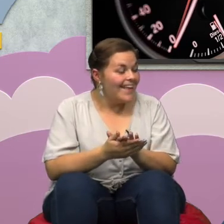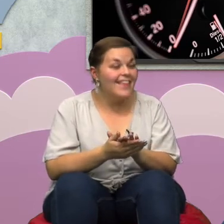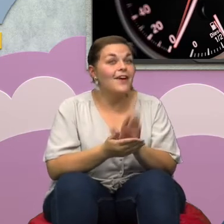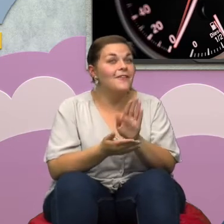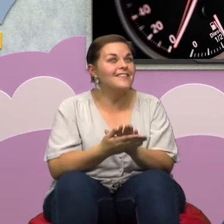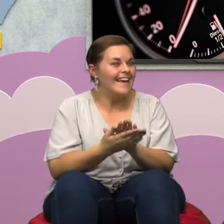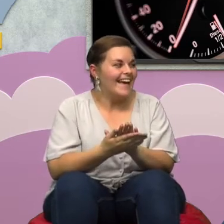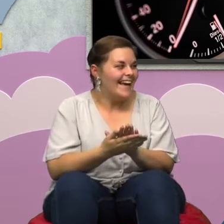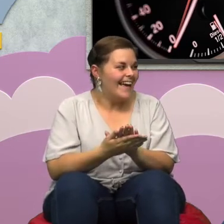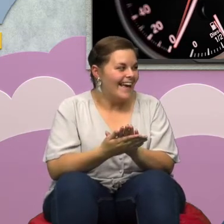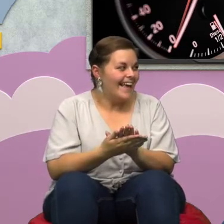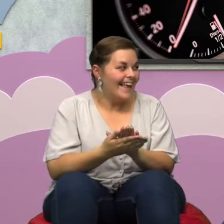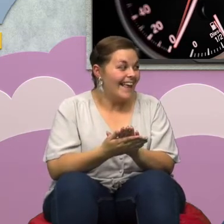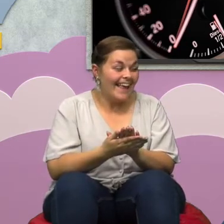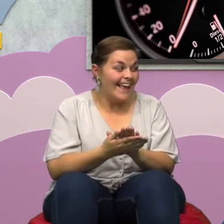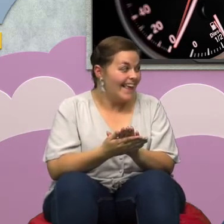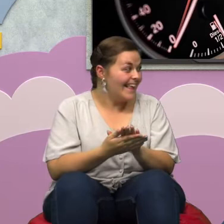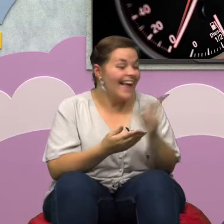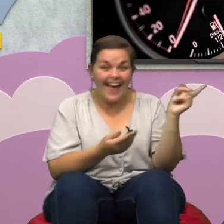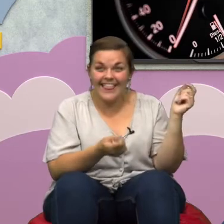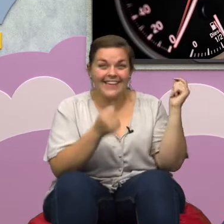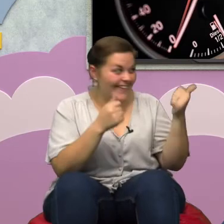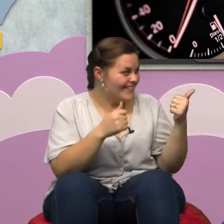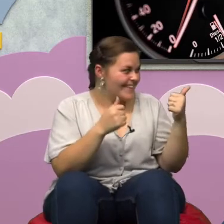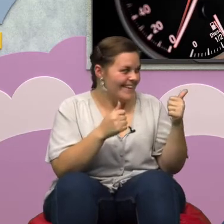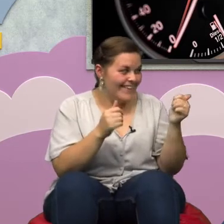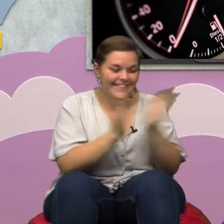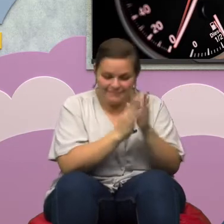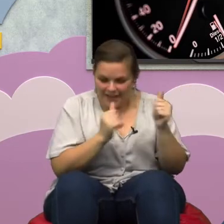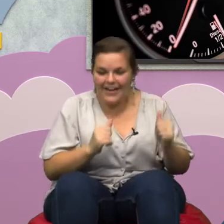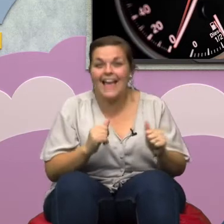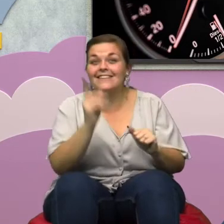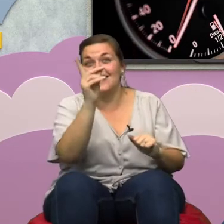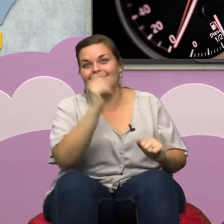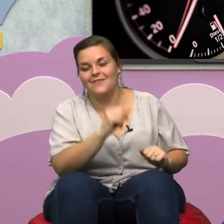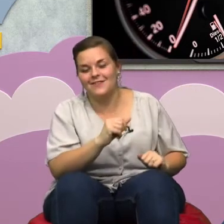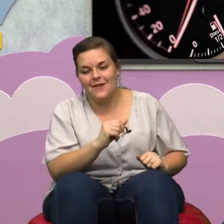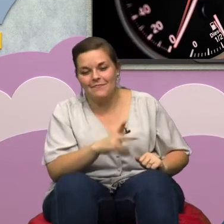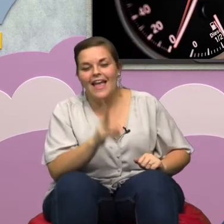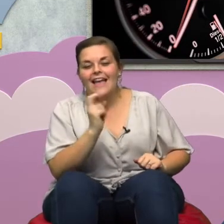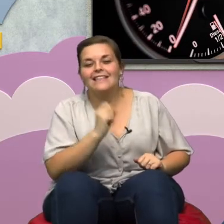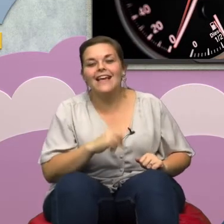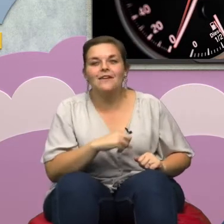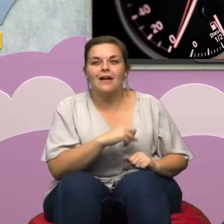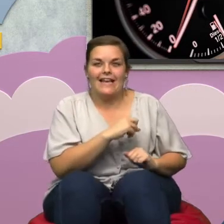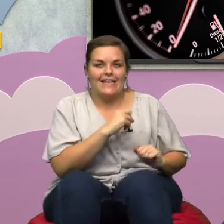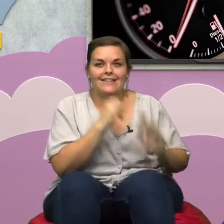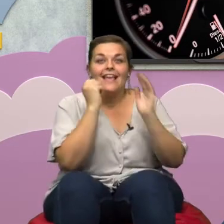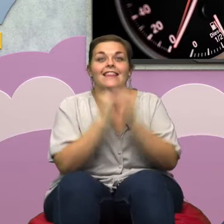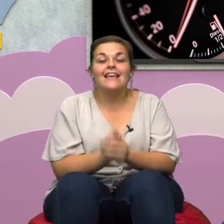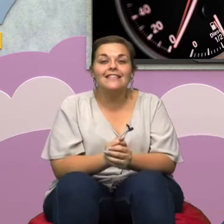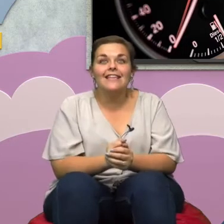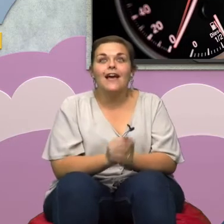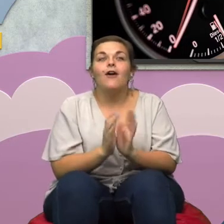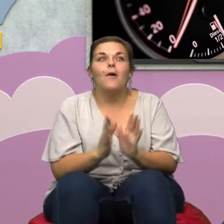The hooter The Yeah The hooter Okay So that's the first one The second one is